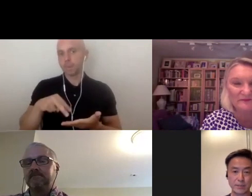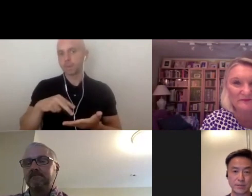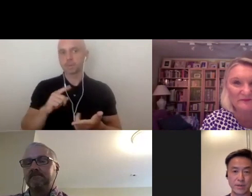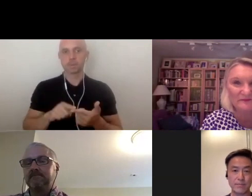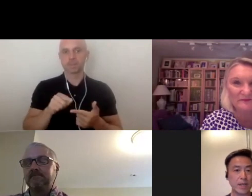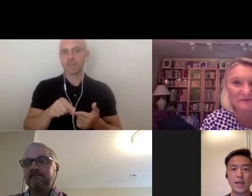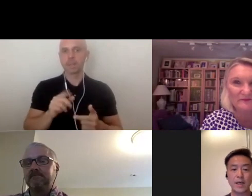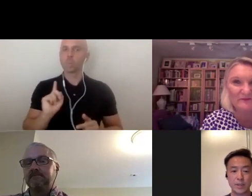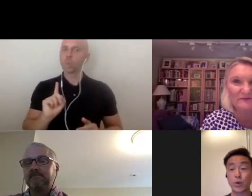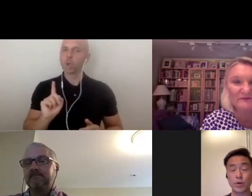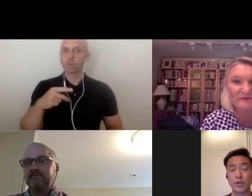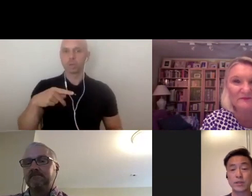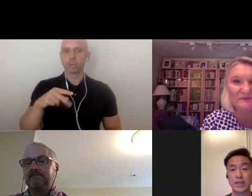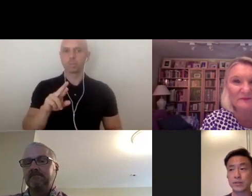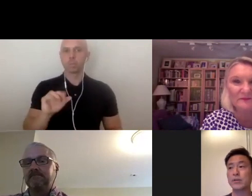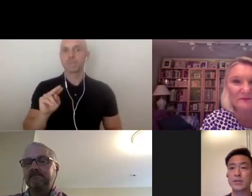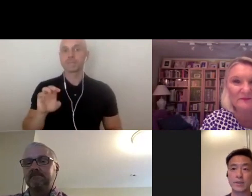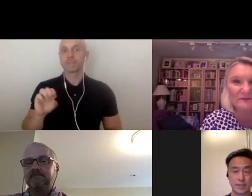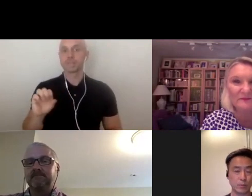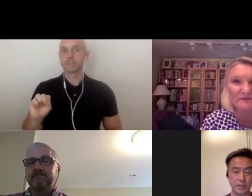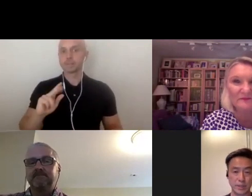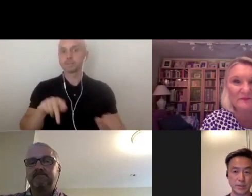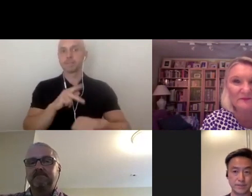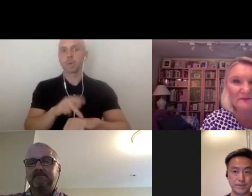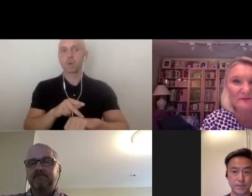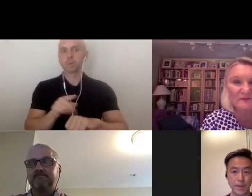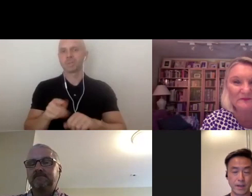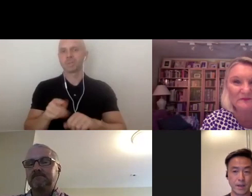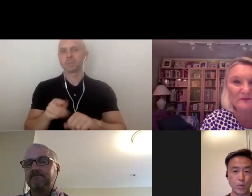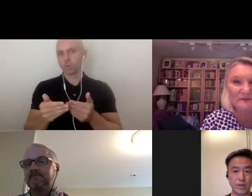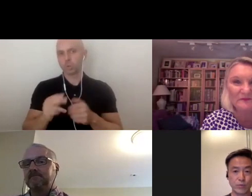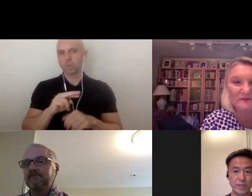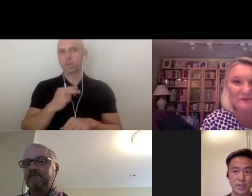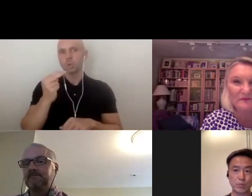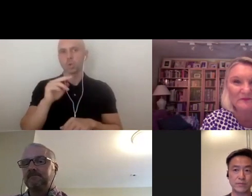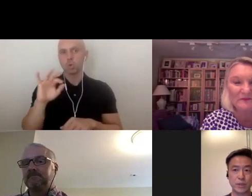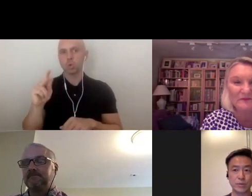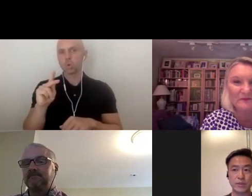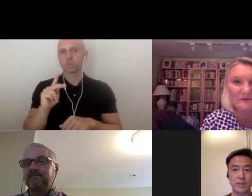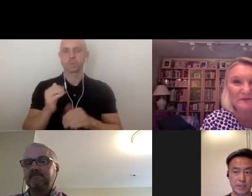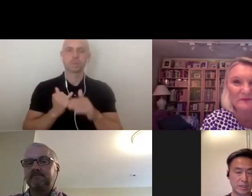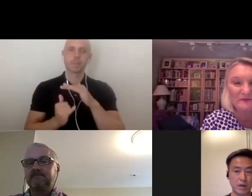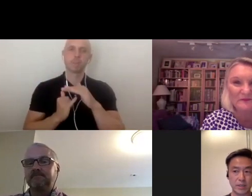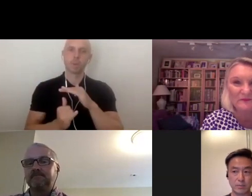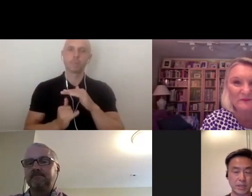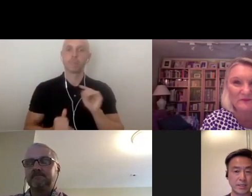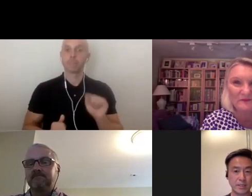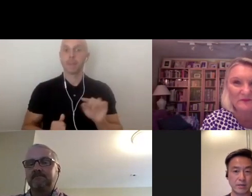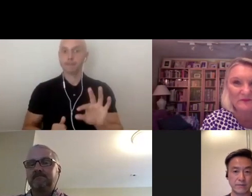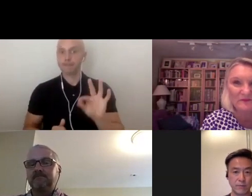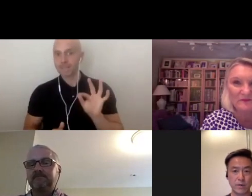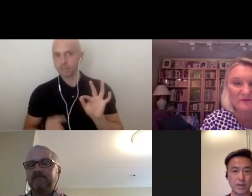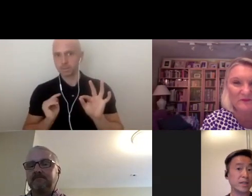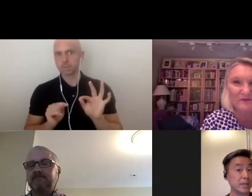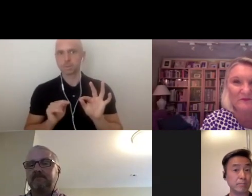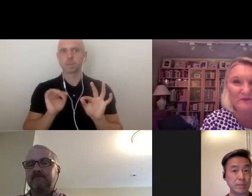located steps from North York Center subway station. One of the reasons we've chosen this park is because there